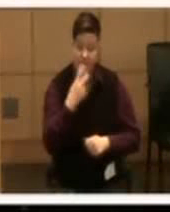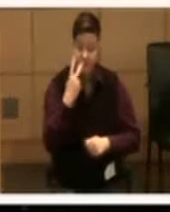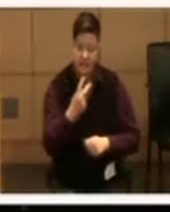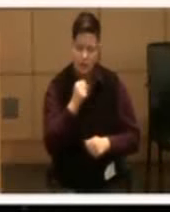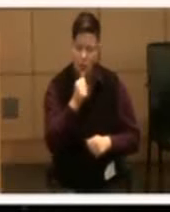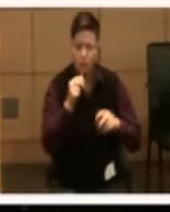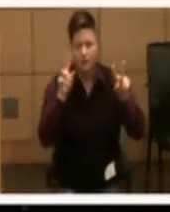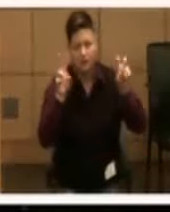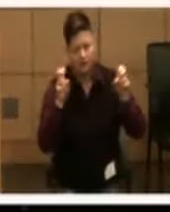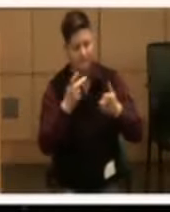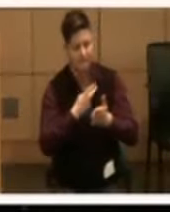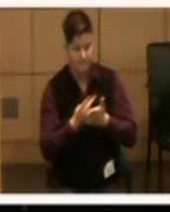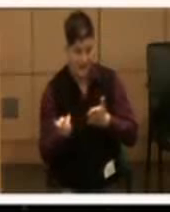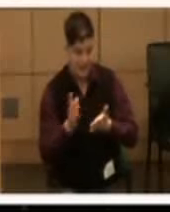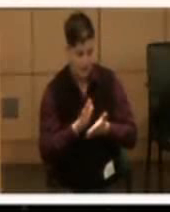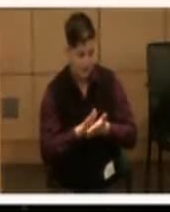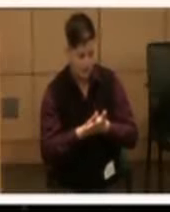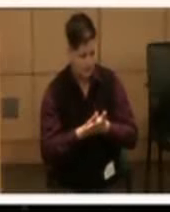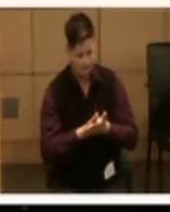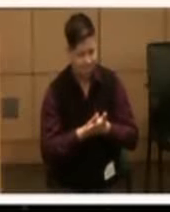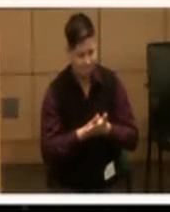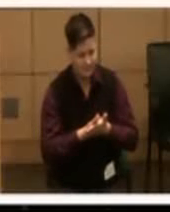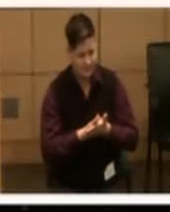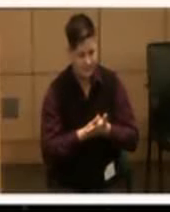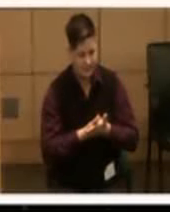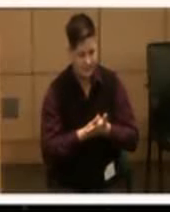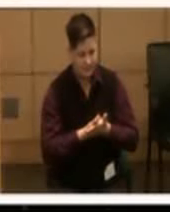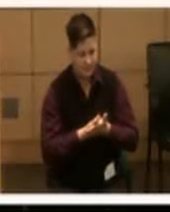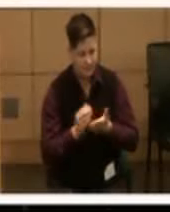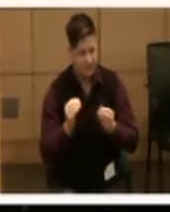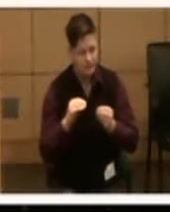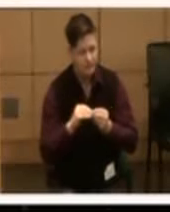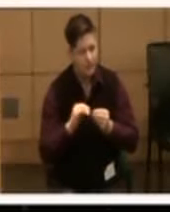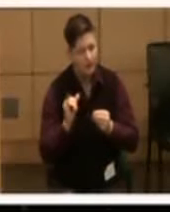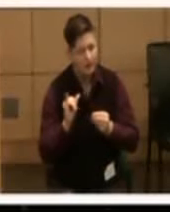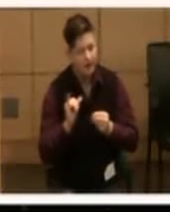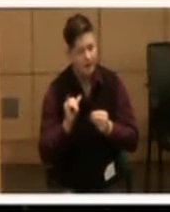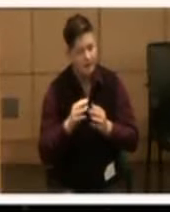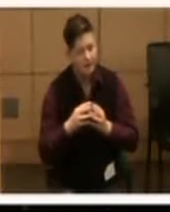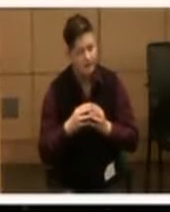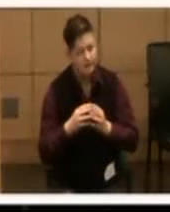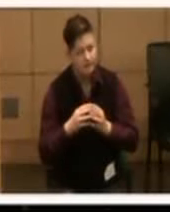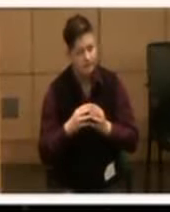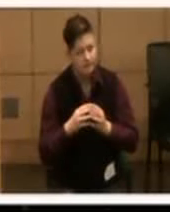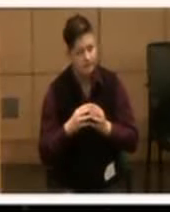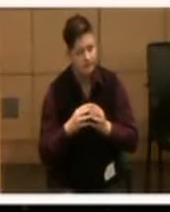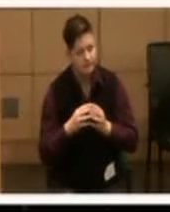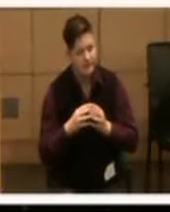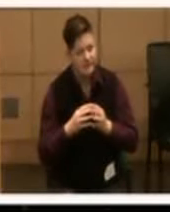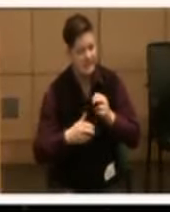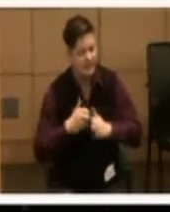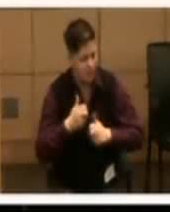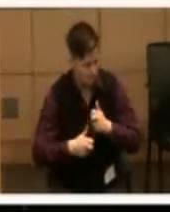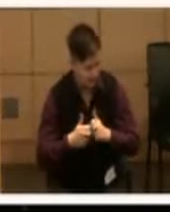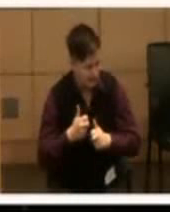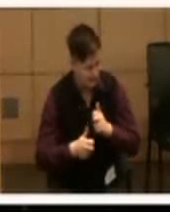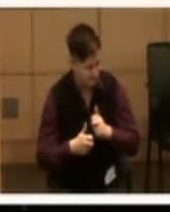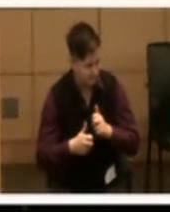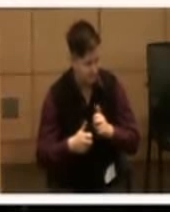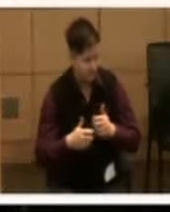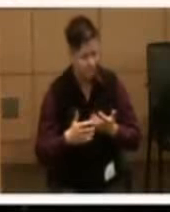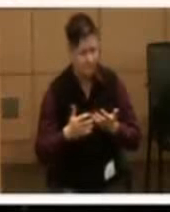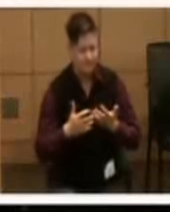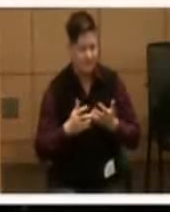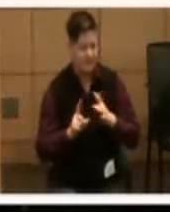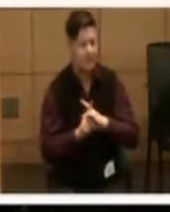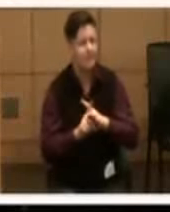Being identified as having difficulty So they're not so much failing as they're having difficulty, and